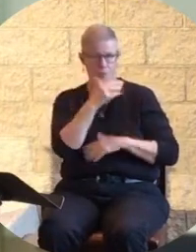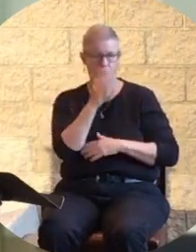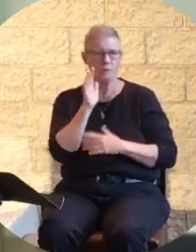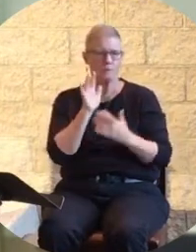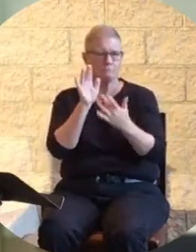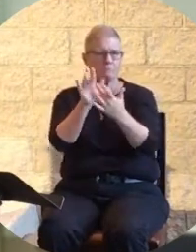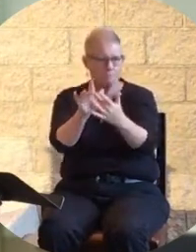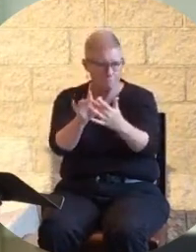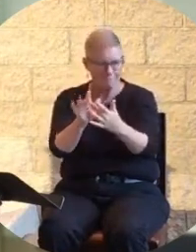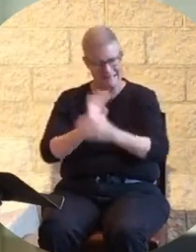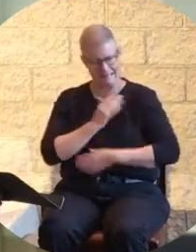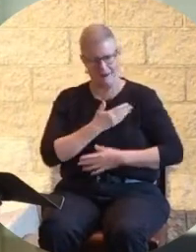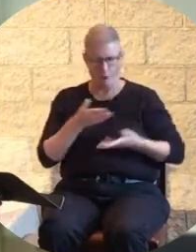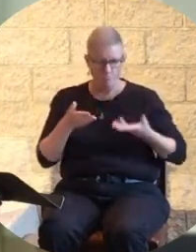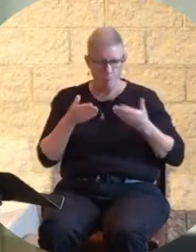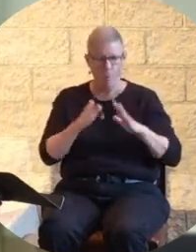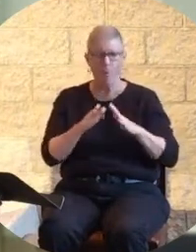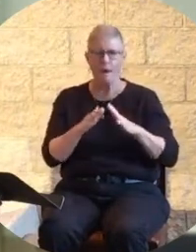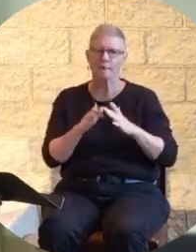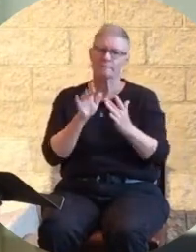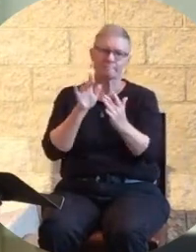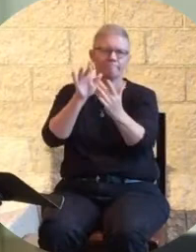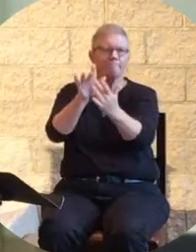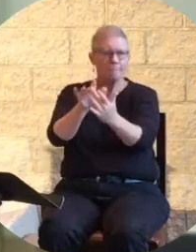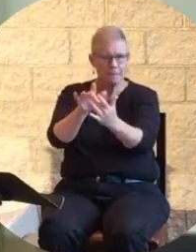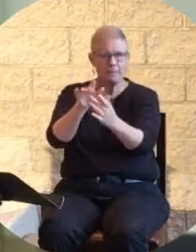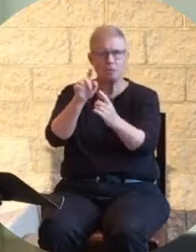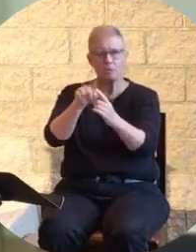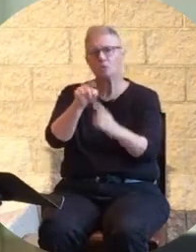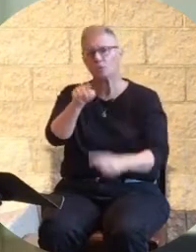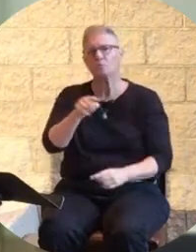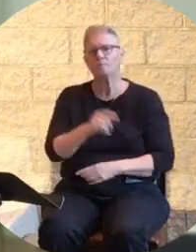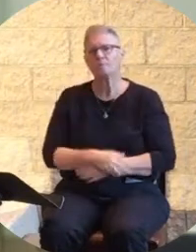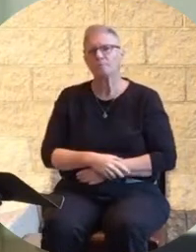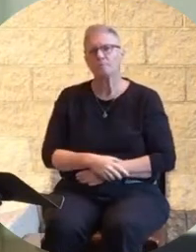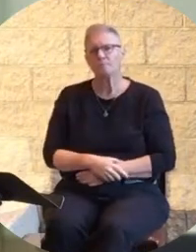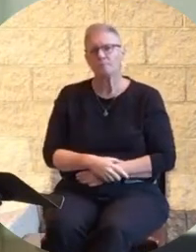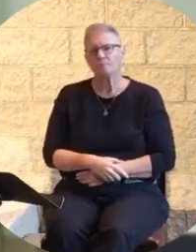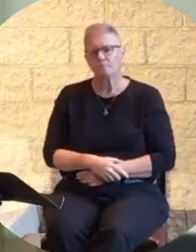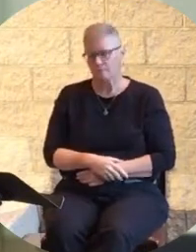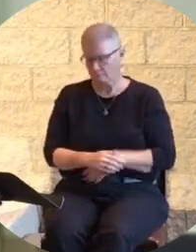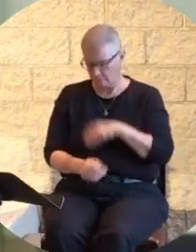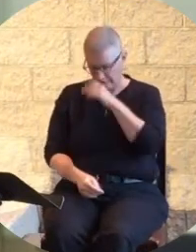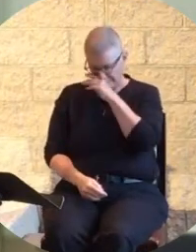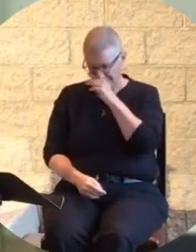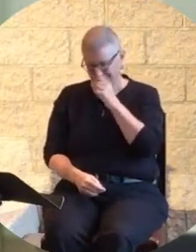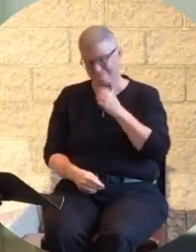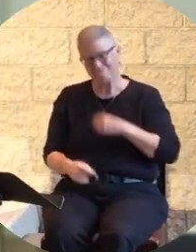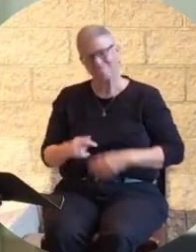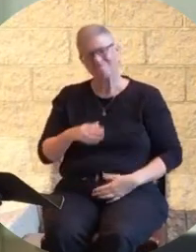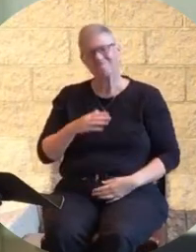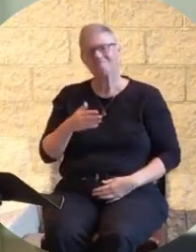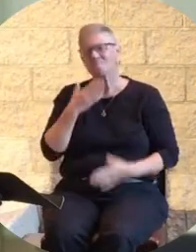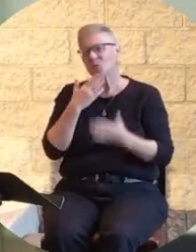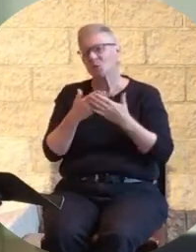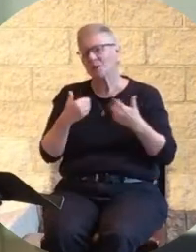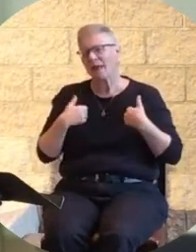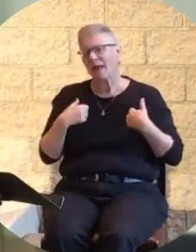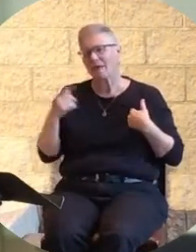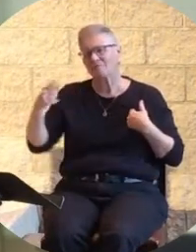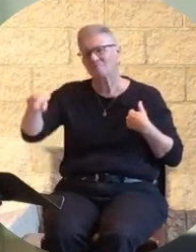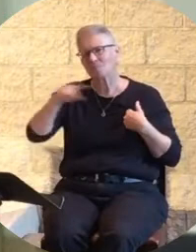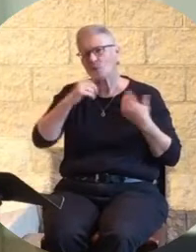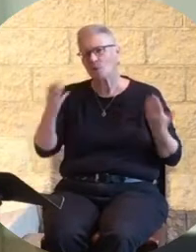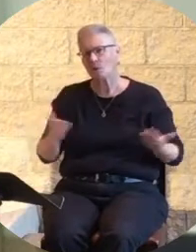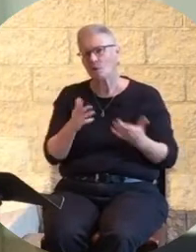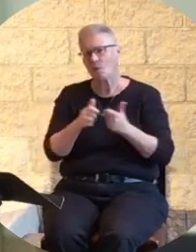to. It's our way of reaching out and connecting to you. So it's good to have you with us. It's good to be